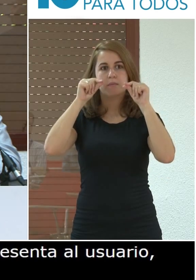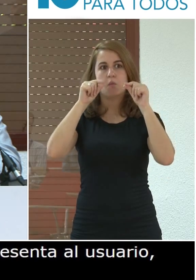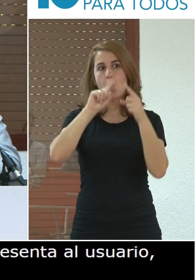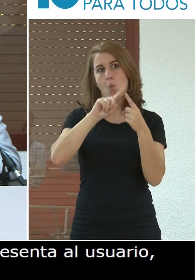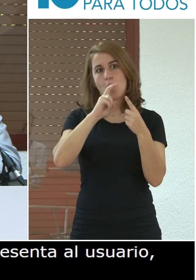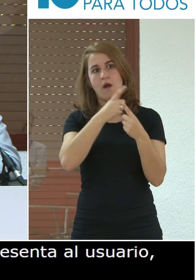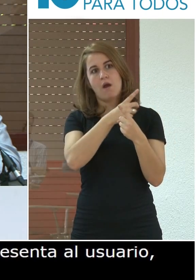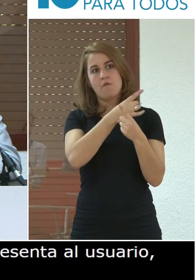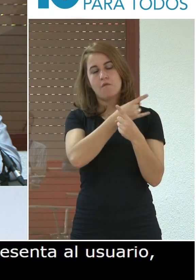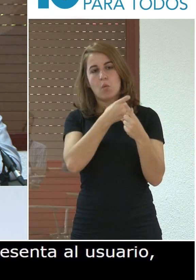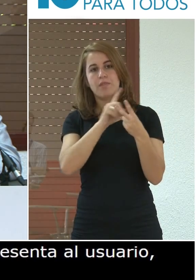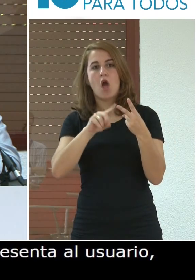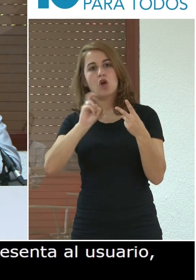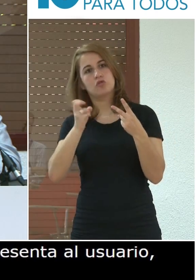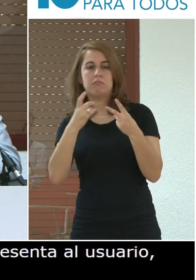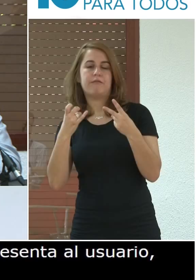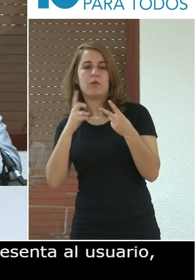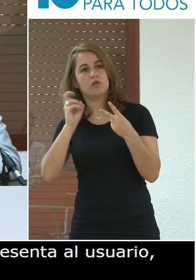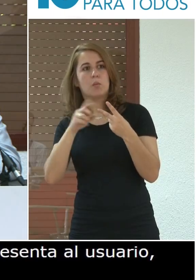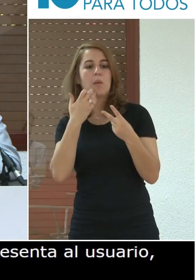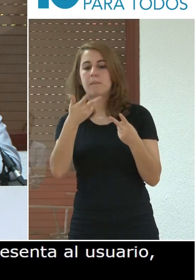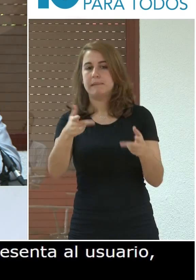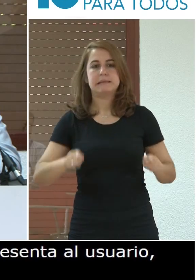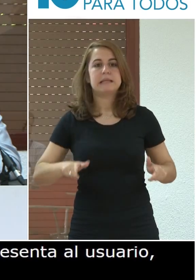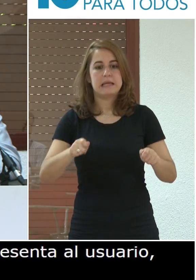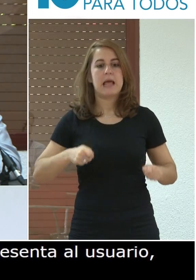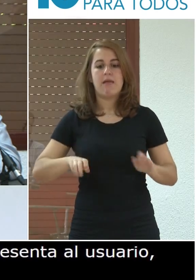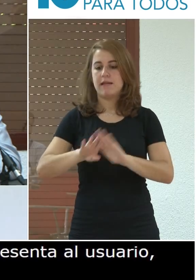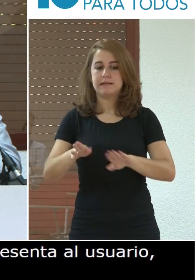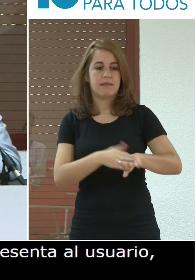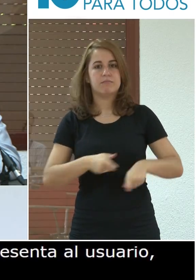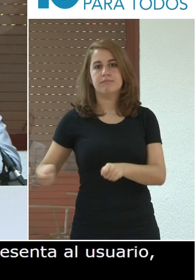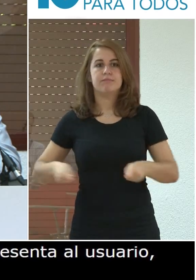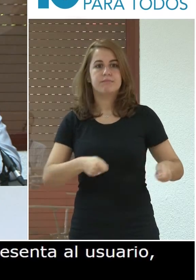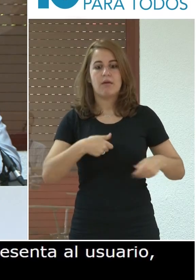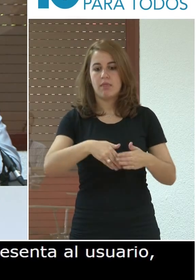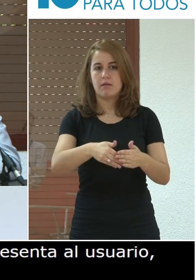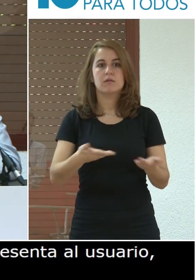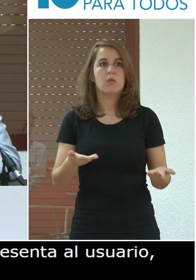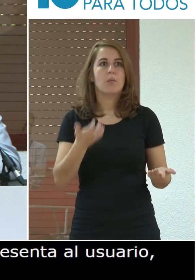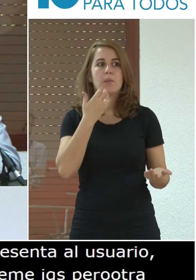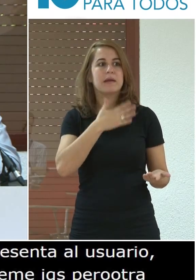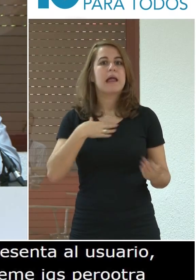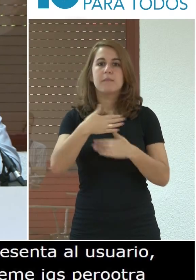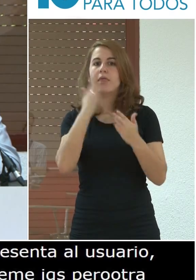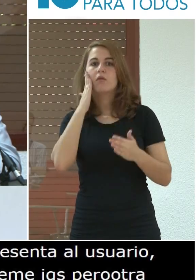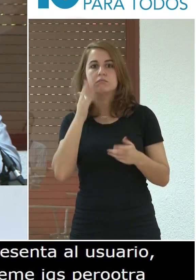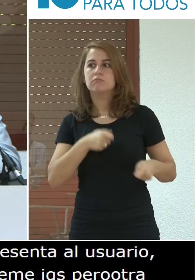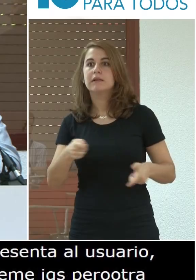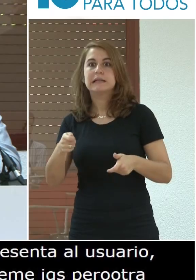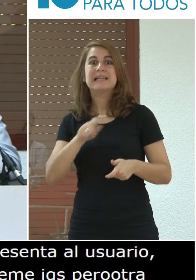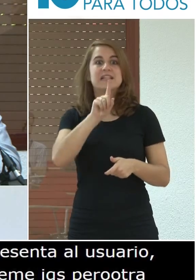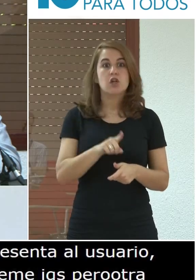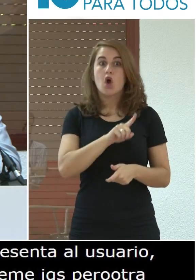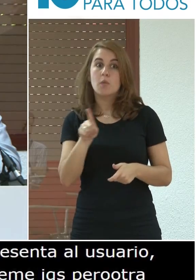Blinking with a frequency, emitting a light with a different frequency, but asking the user, would you like to go forward? And the answer